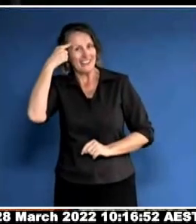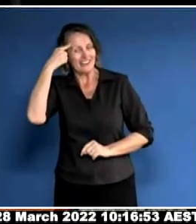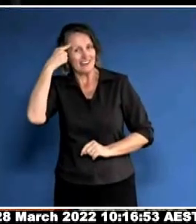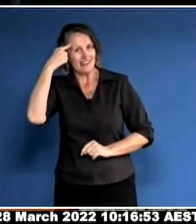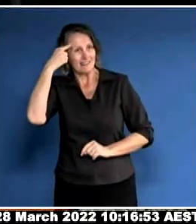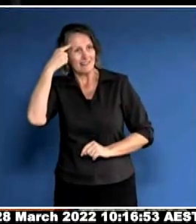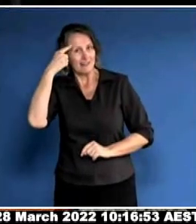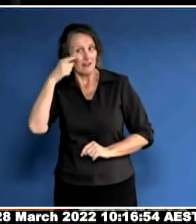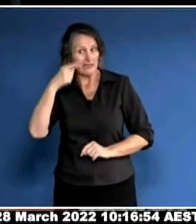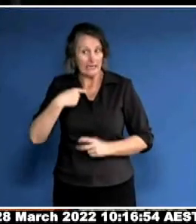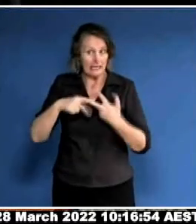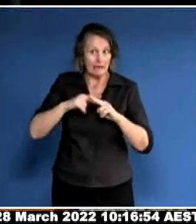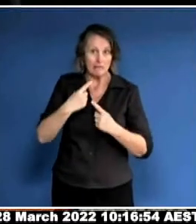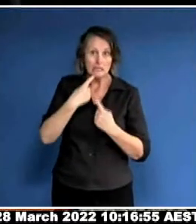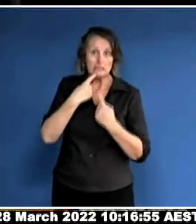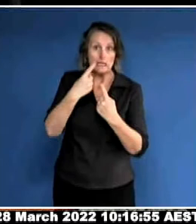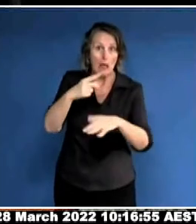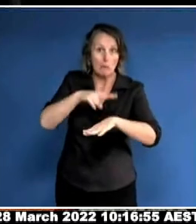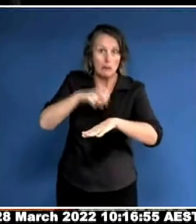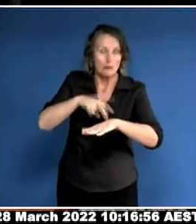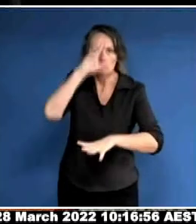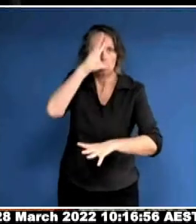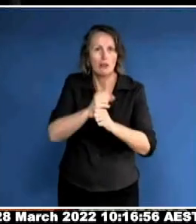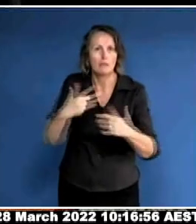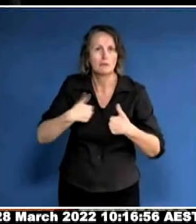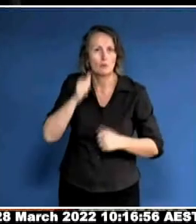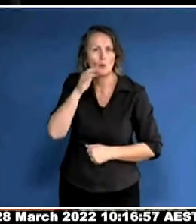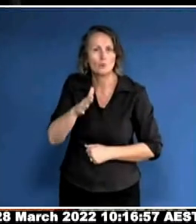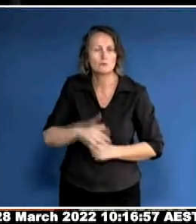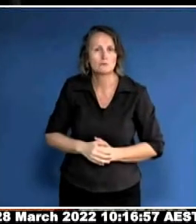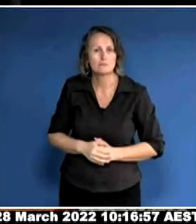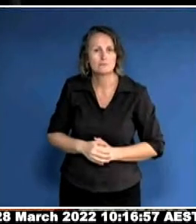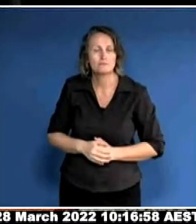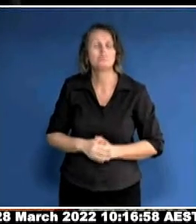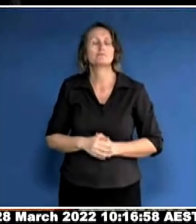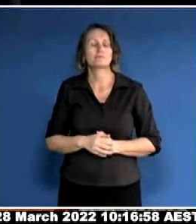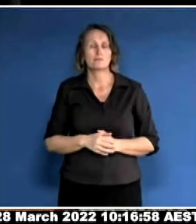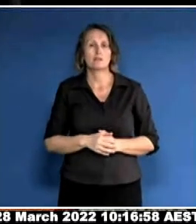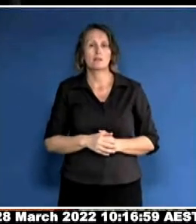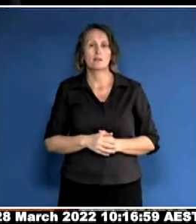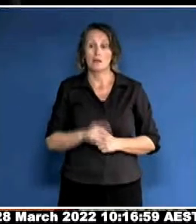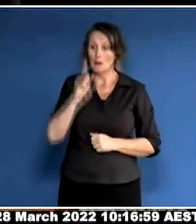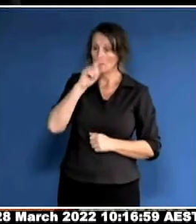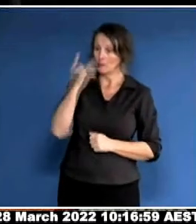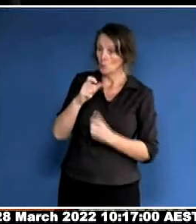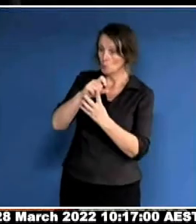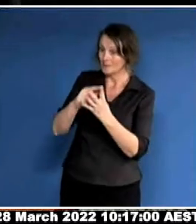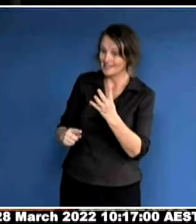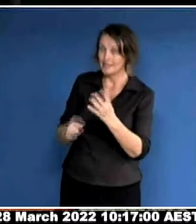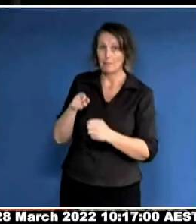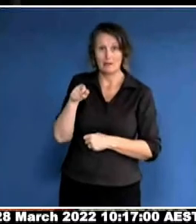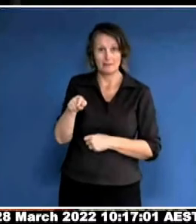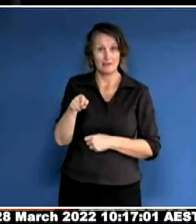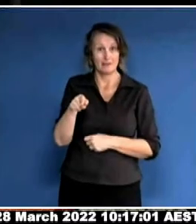unreliable witnesses. There are myths that people with disability are least likely to want